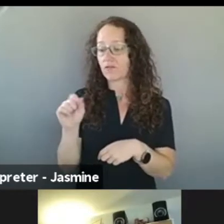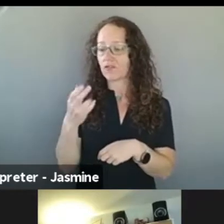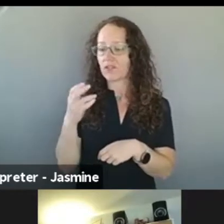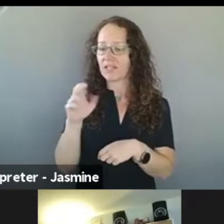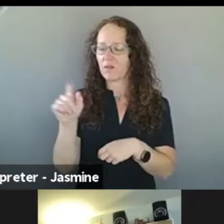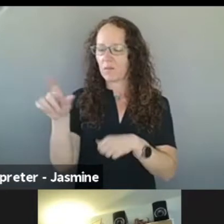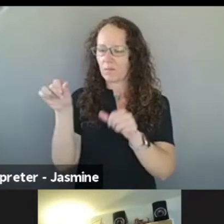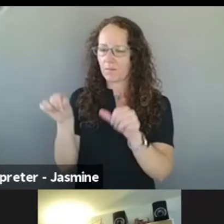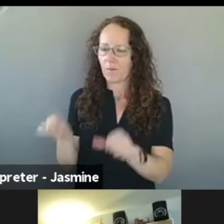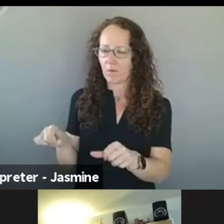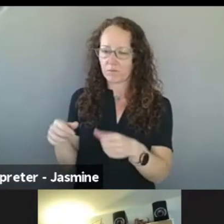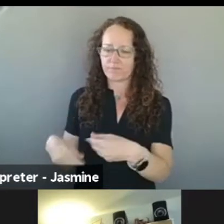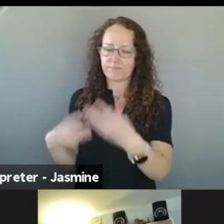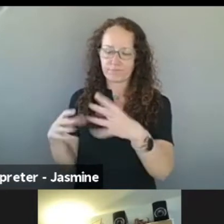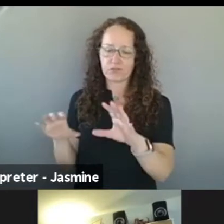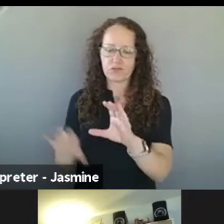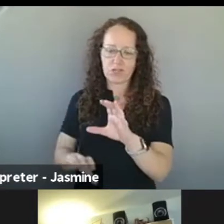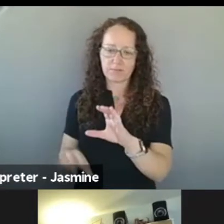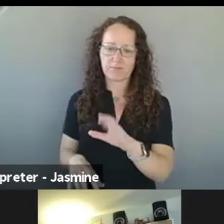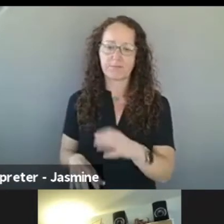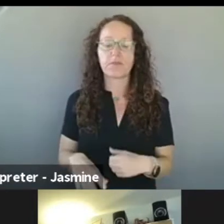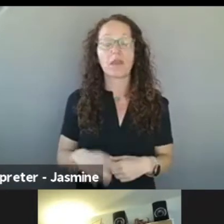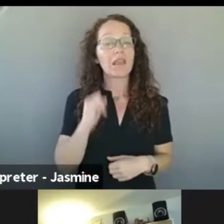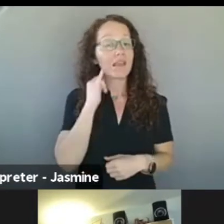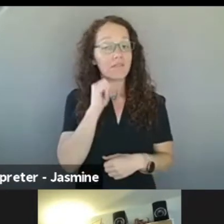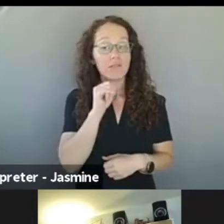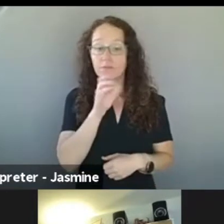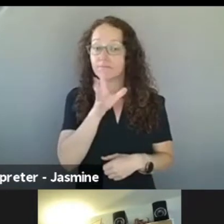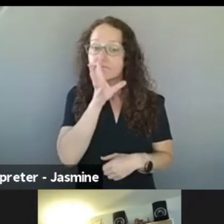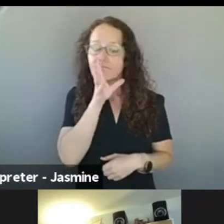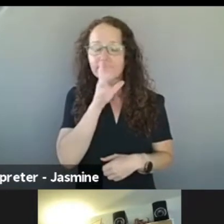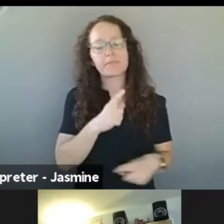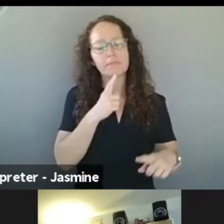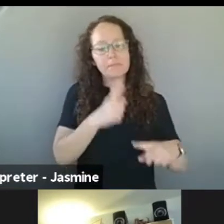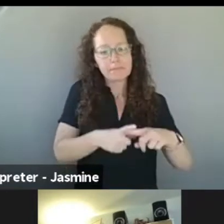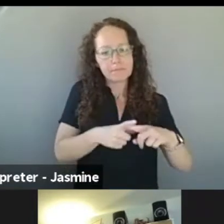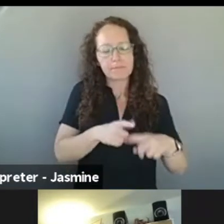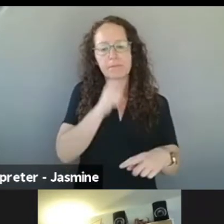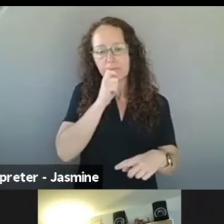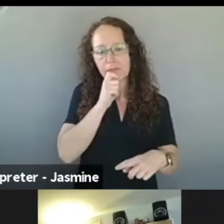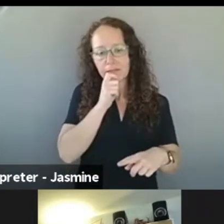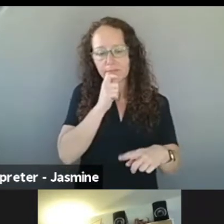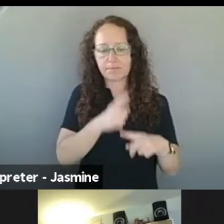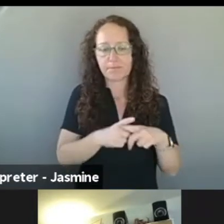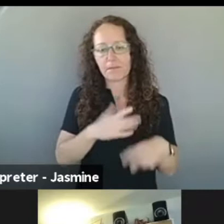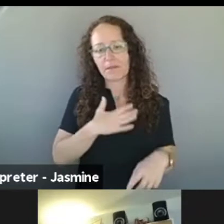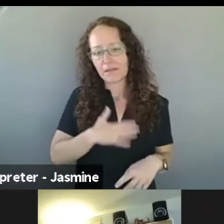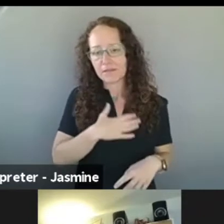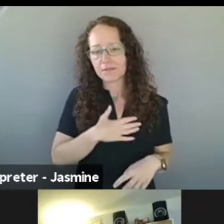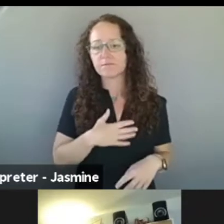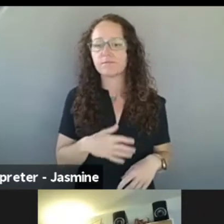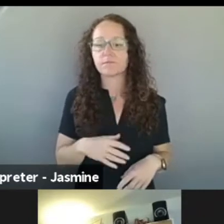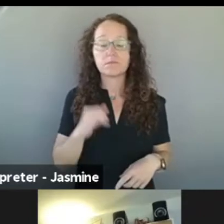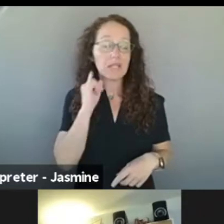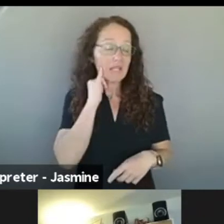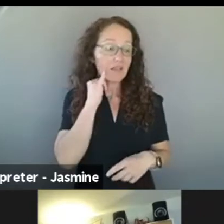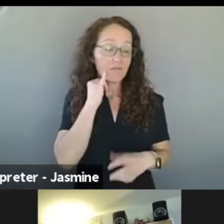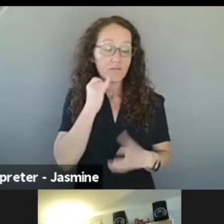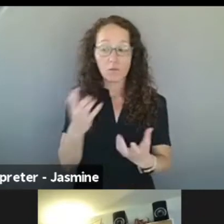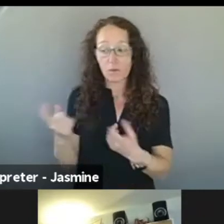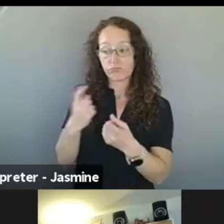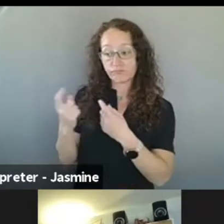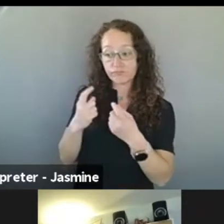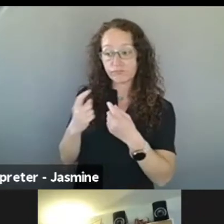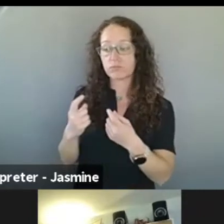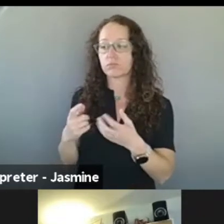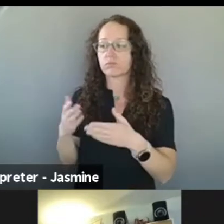mic setting on mute unless you are the person speaking. We encourage you to use the chat box to ask questions, share resources,